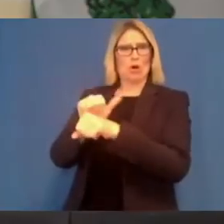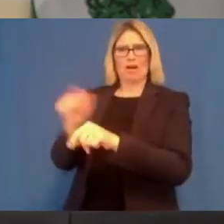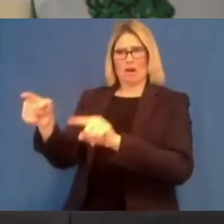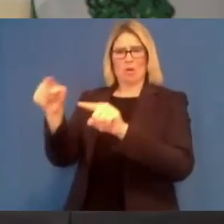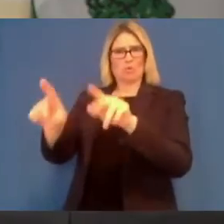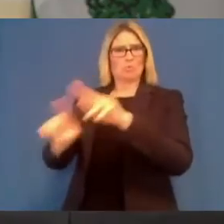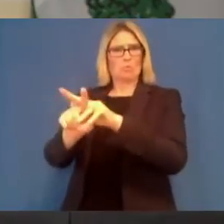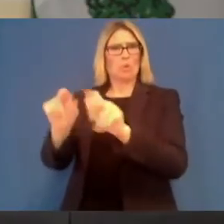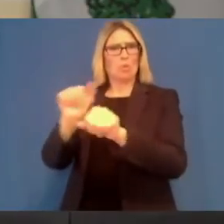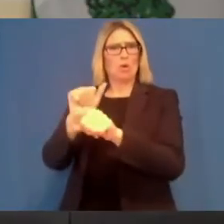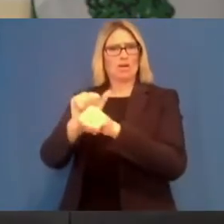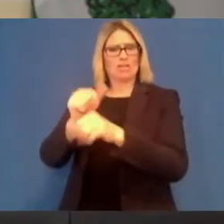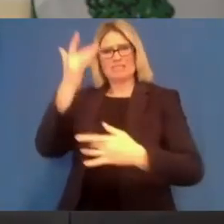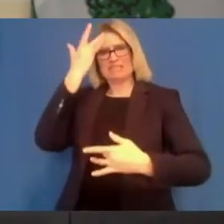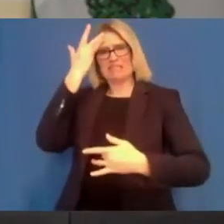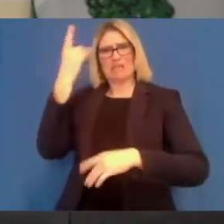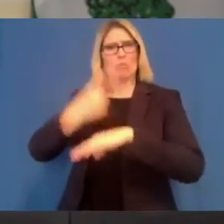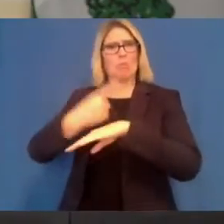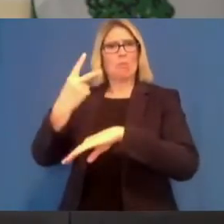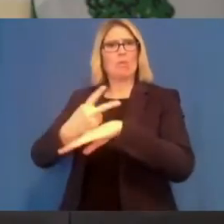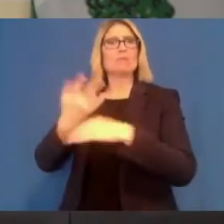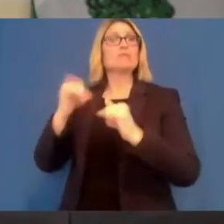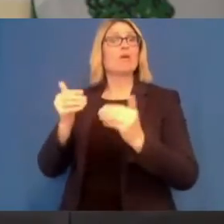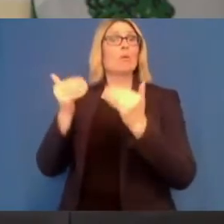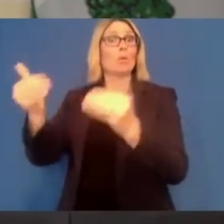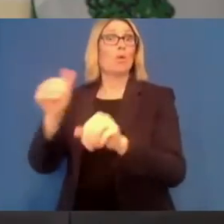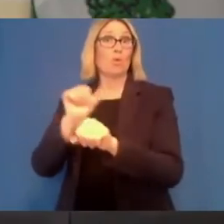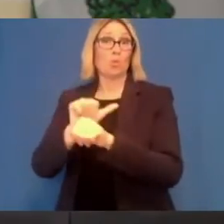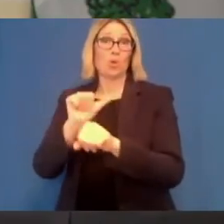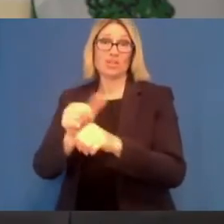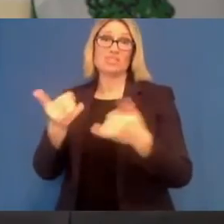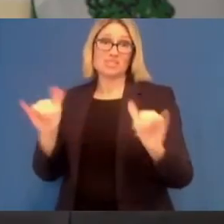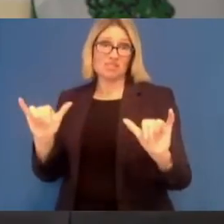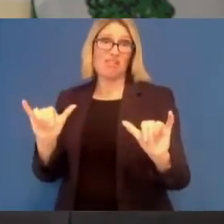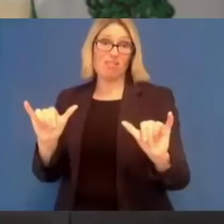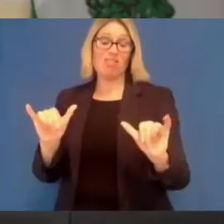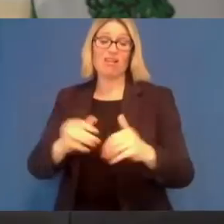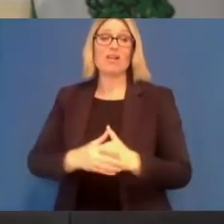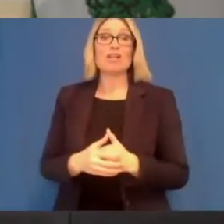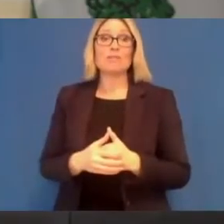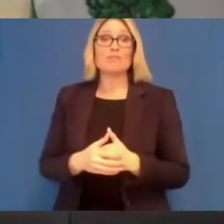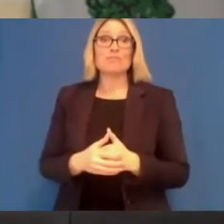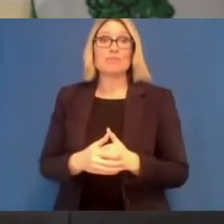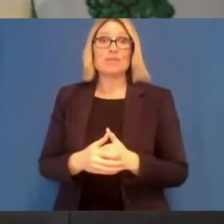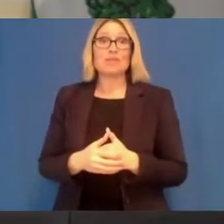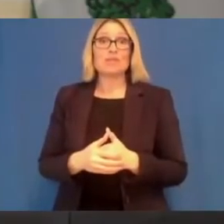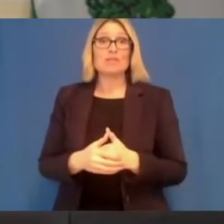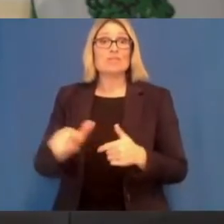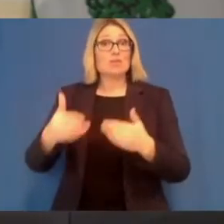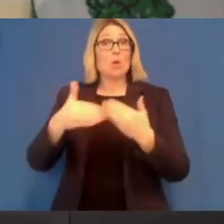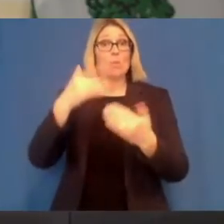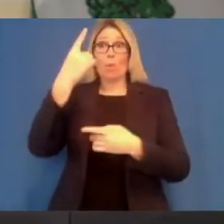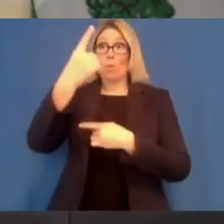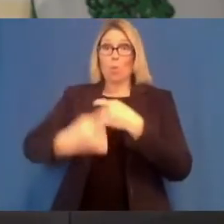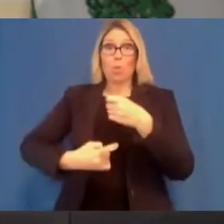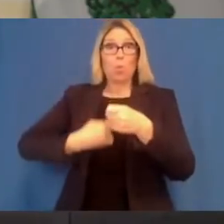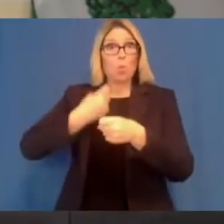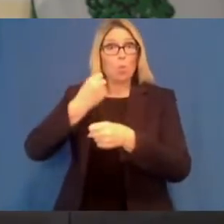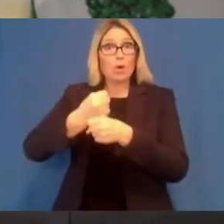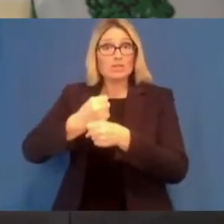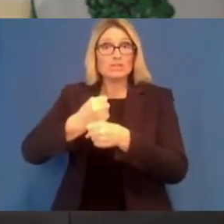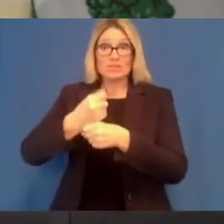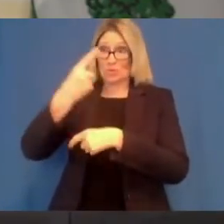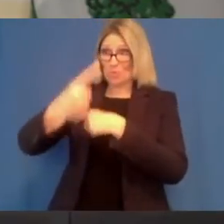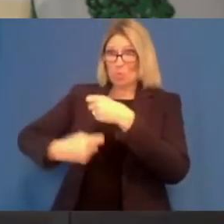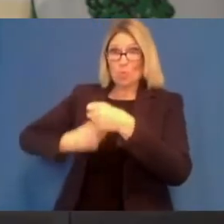a few days, but they decided to go to work. And as we get through to almost a year of this, and